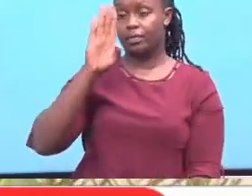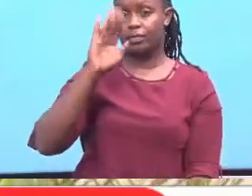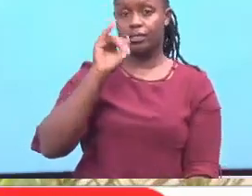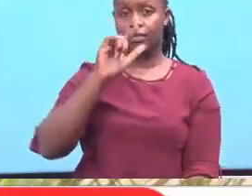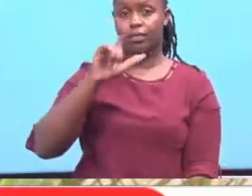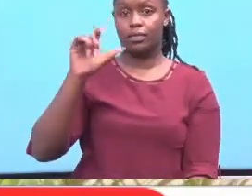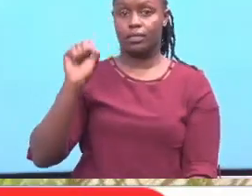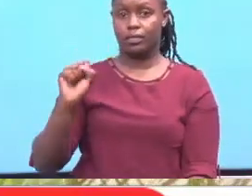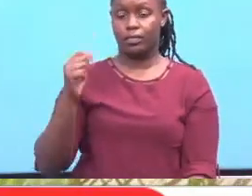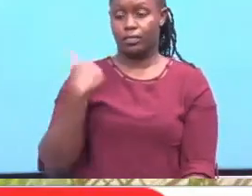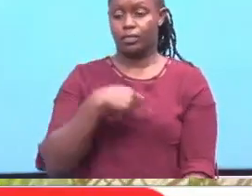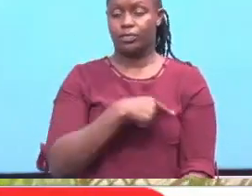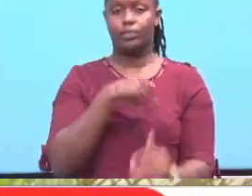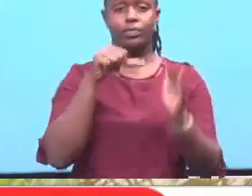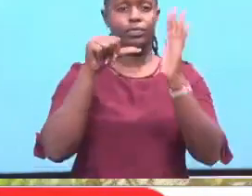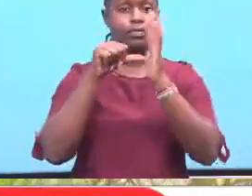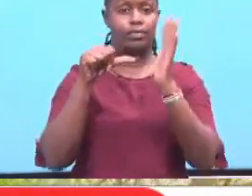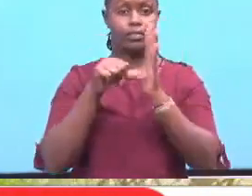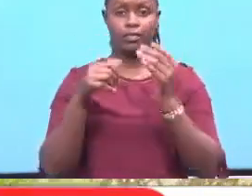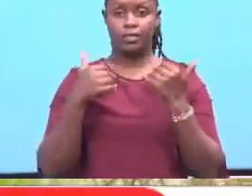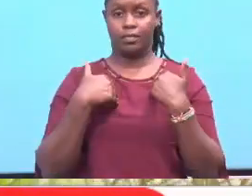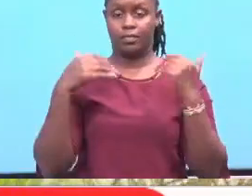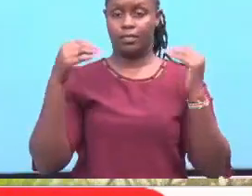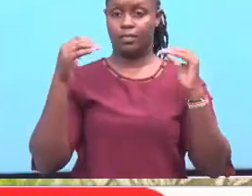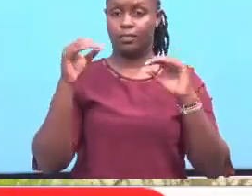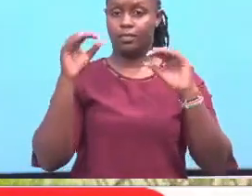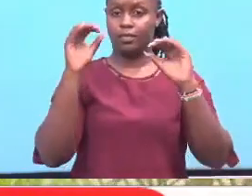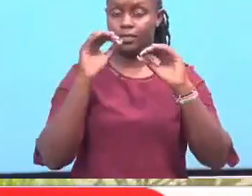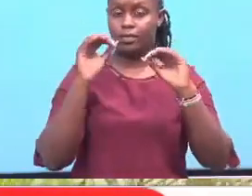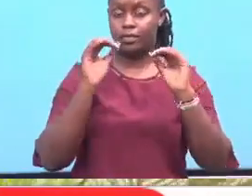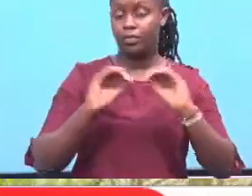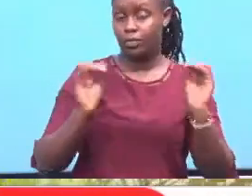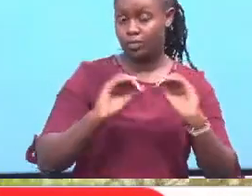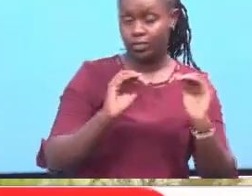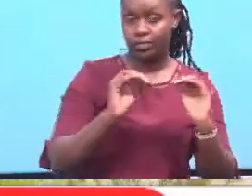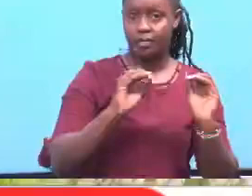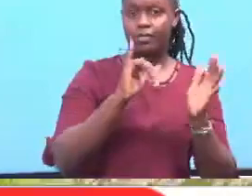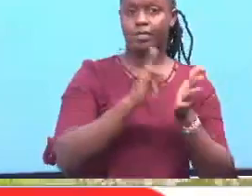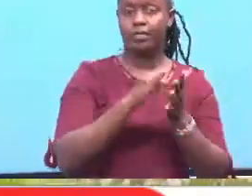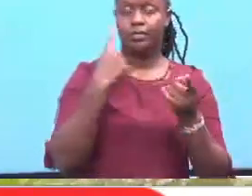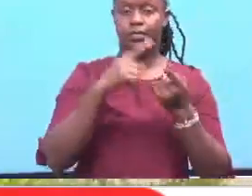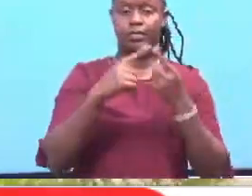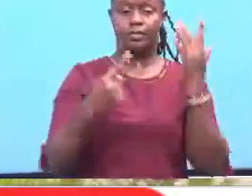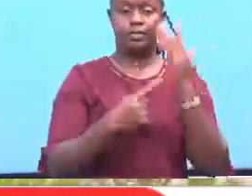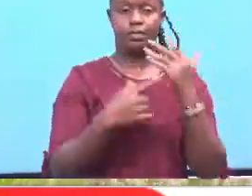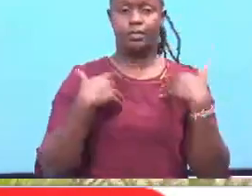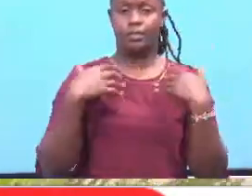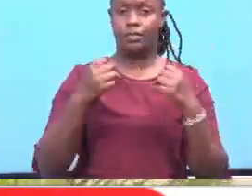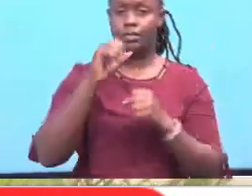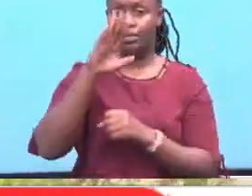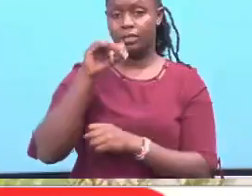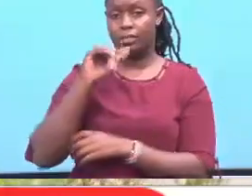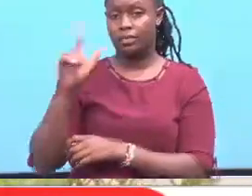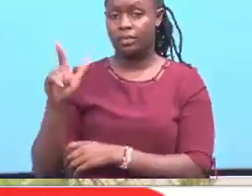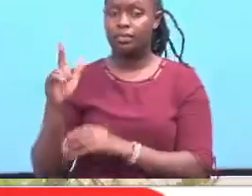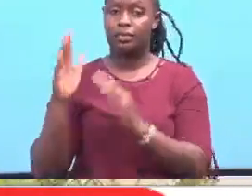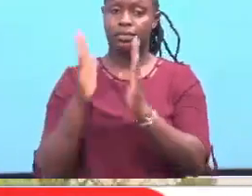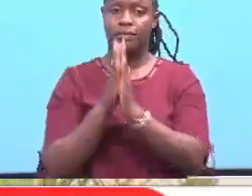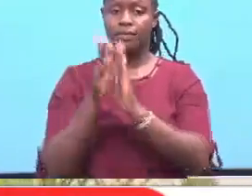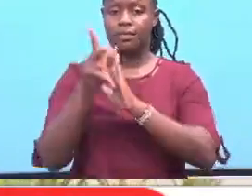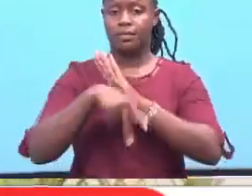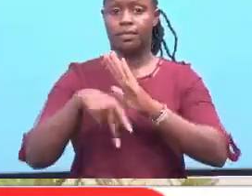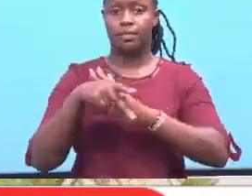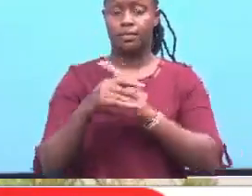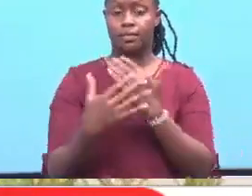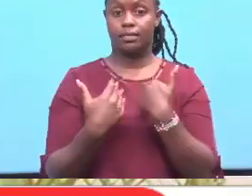we have no issues completely with two bills. And that is the Digital Health Bill and the Primary Care Health